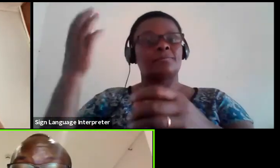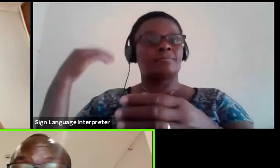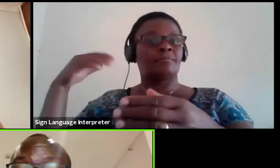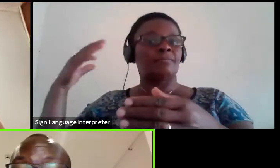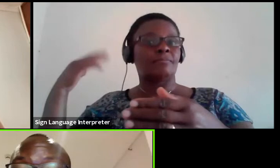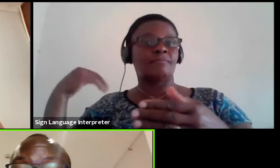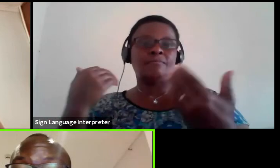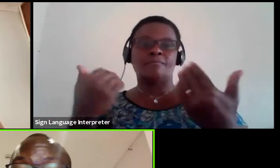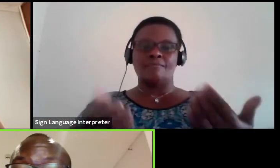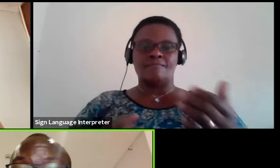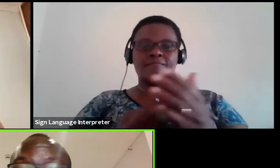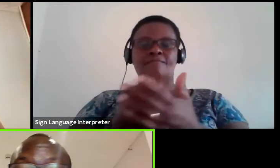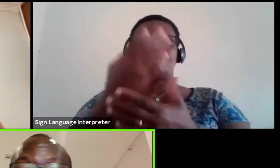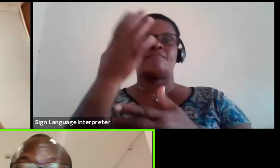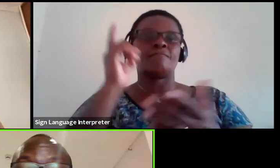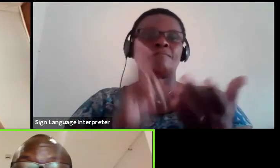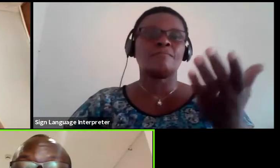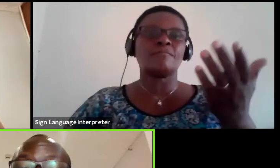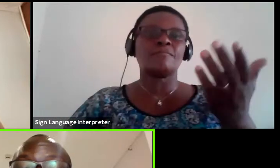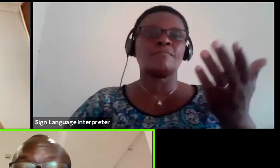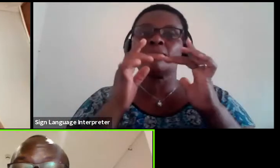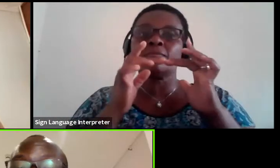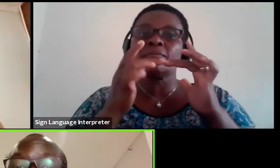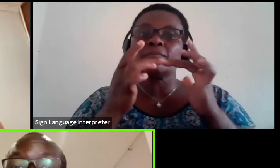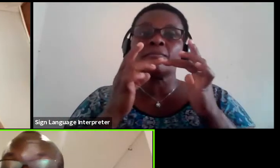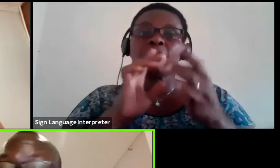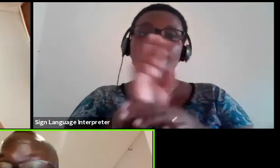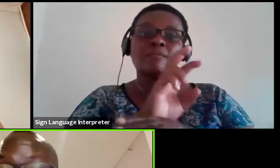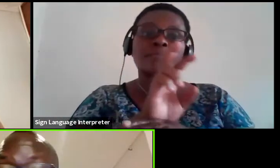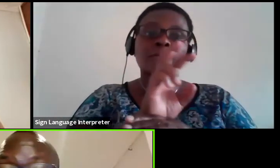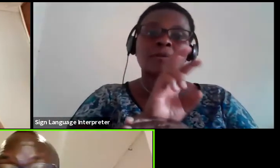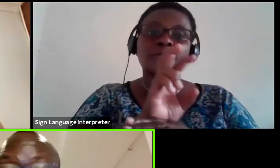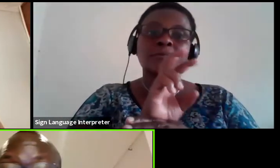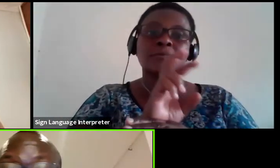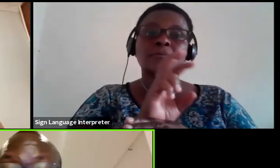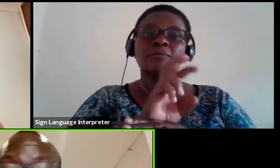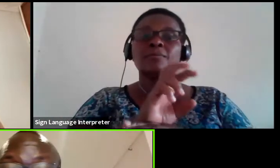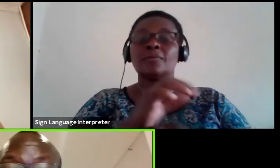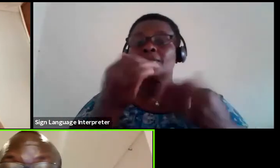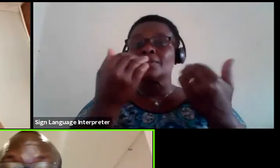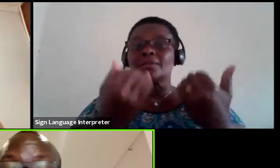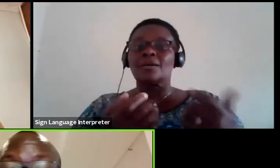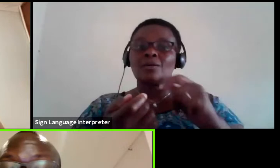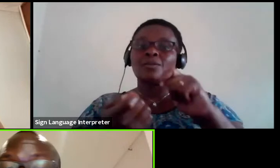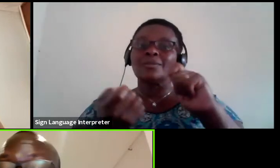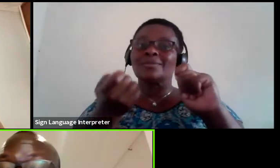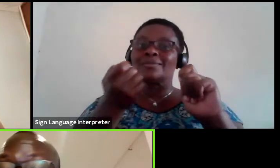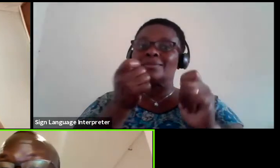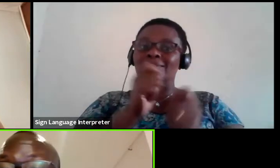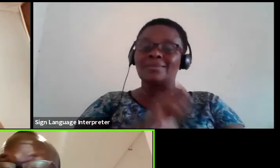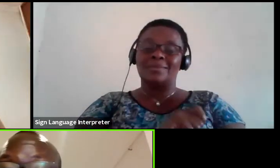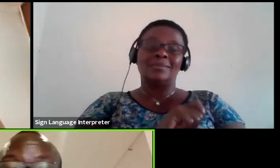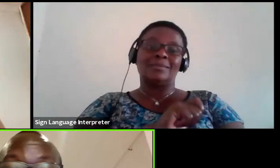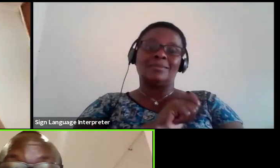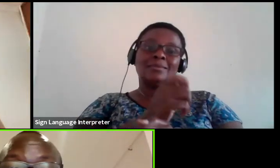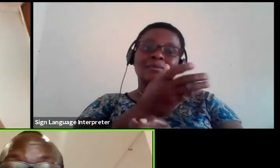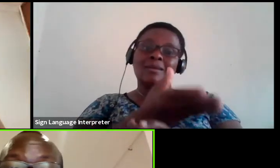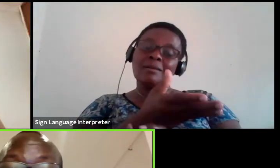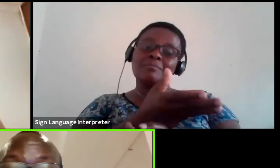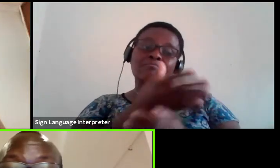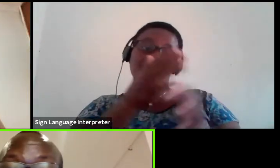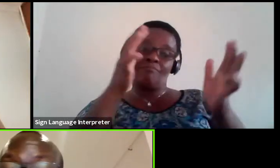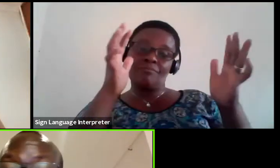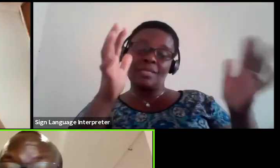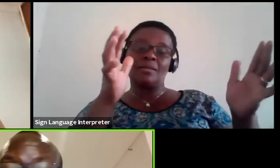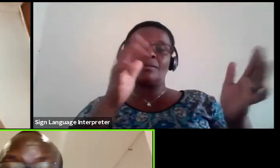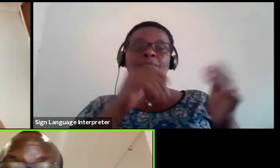though is that digital surveillance is becoming more prevalent in terms of its scope, and countries have started